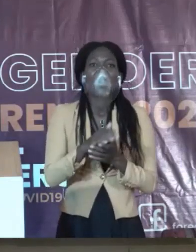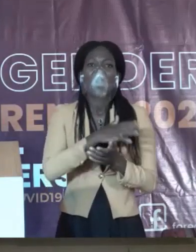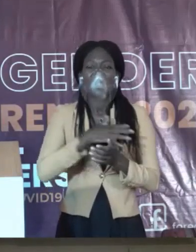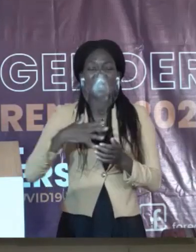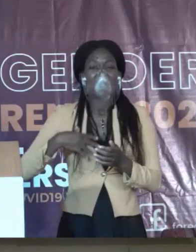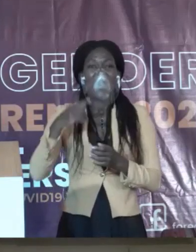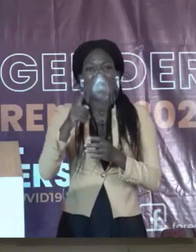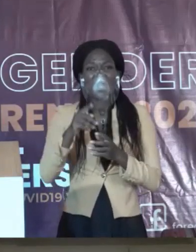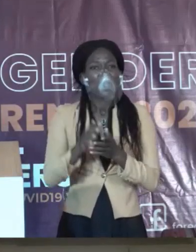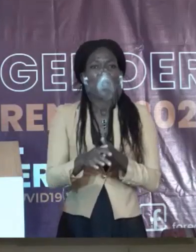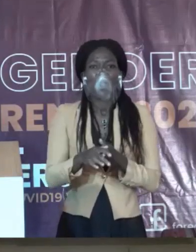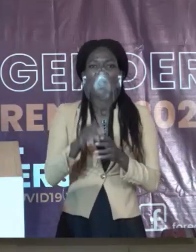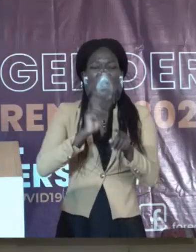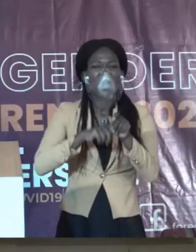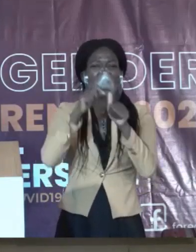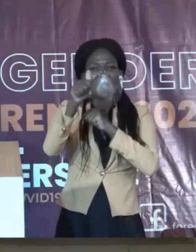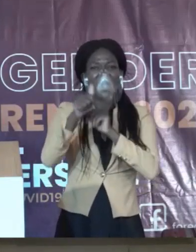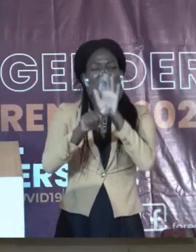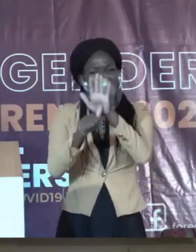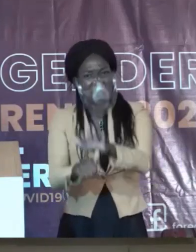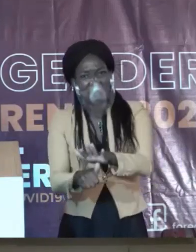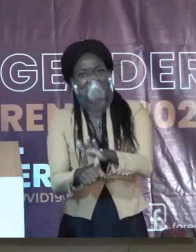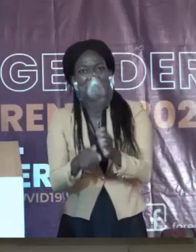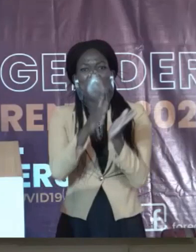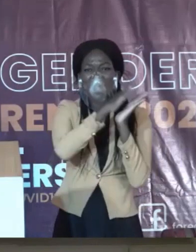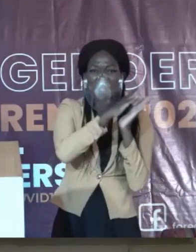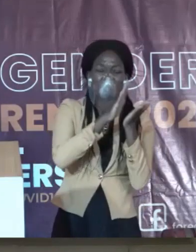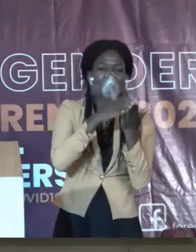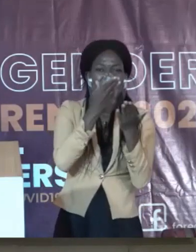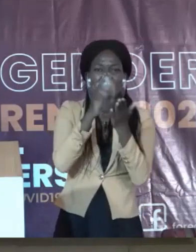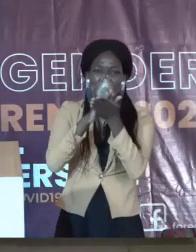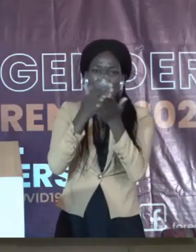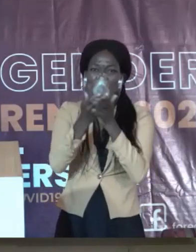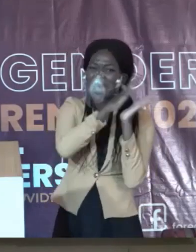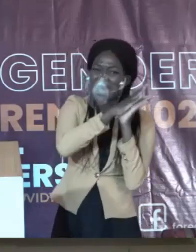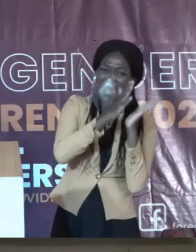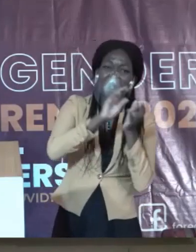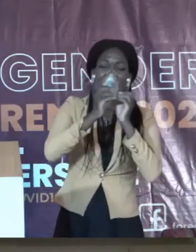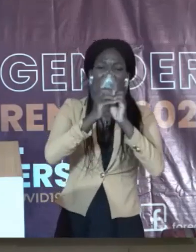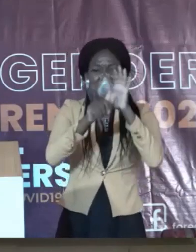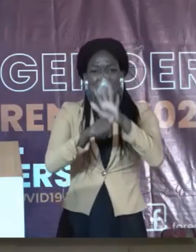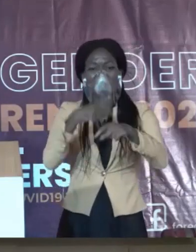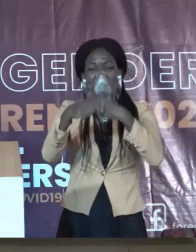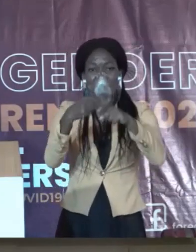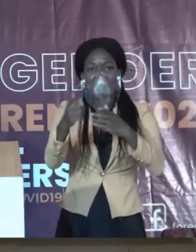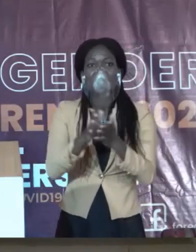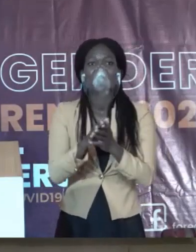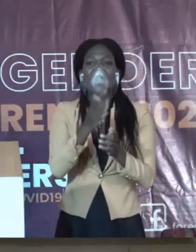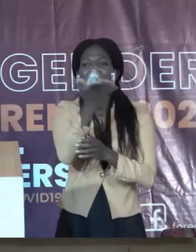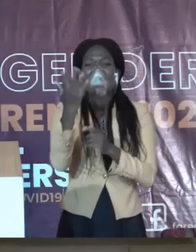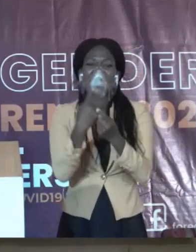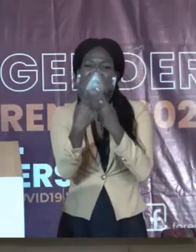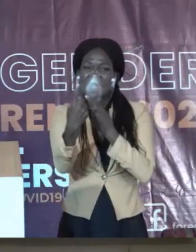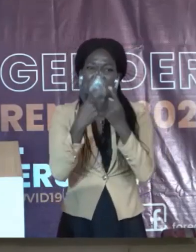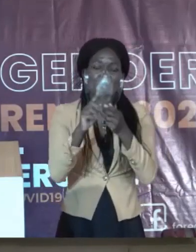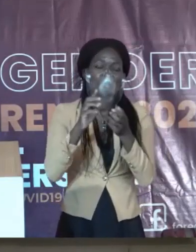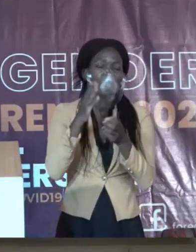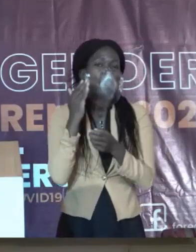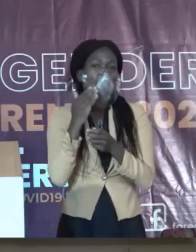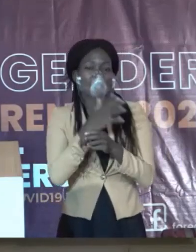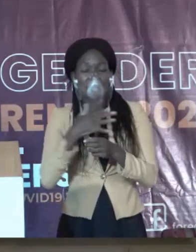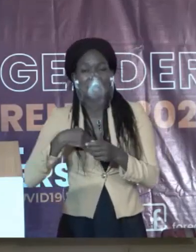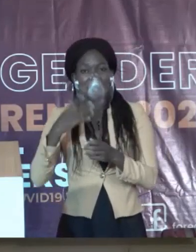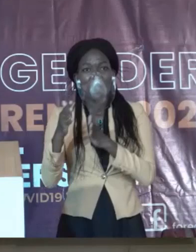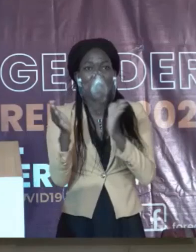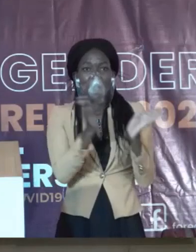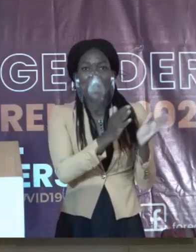and excluded. So it's their voices that need to be heard. So any conversations around women and women's empowerment and gender